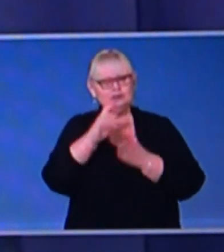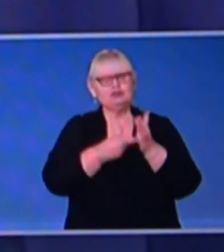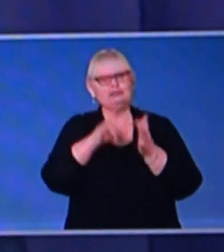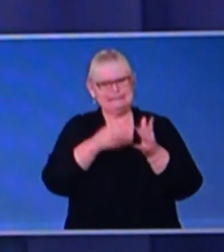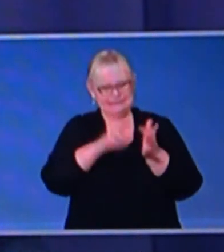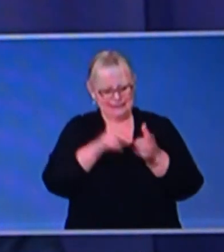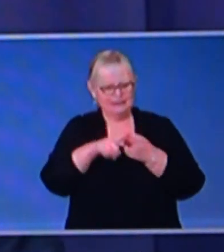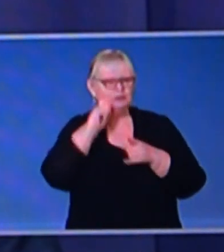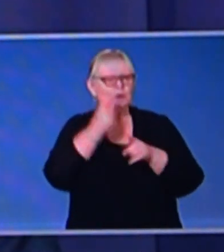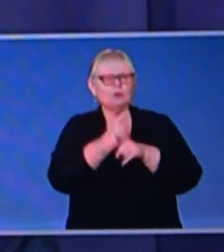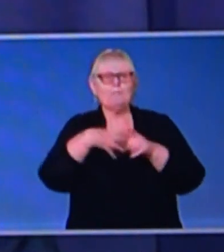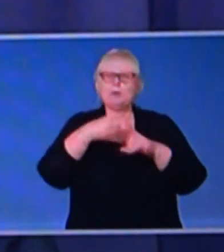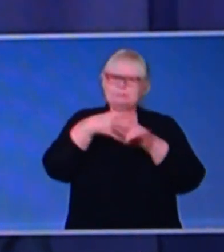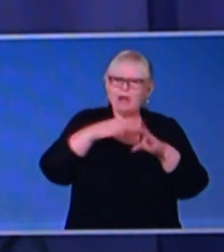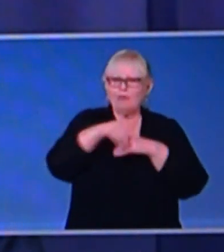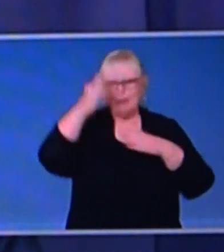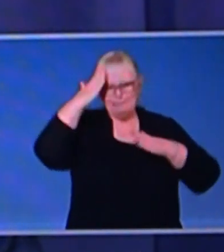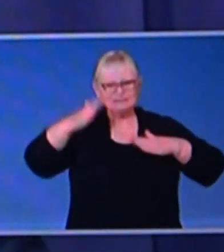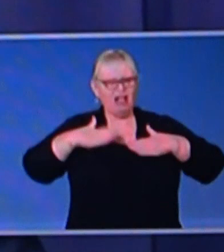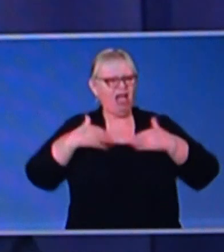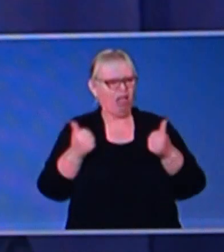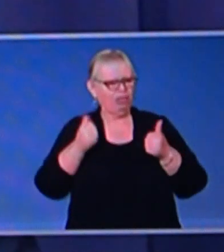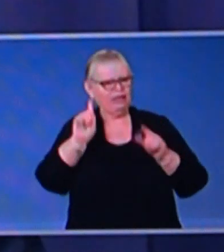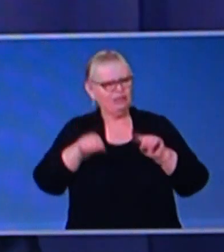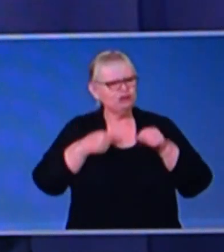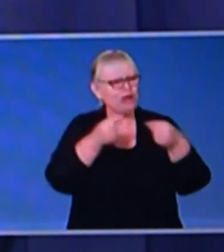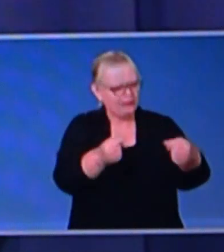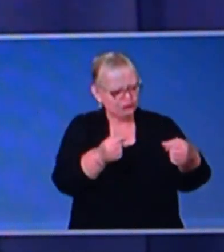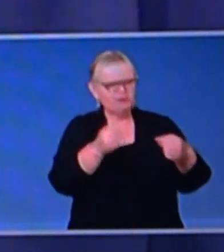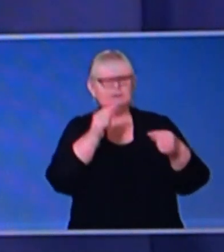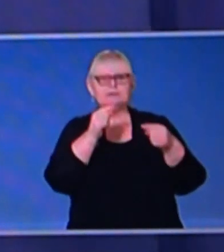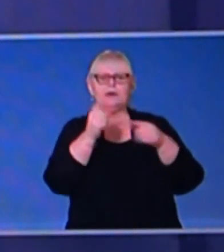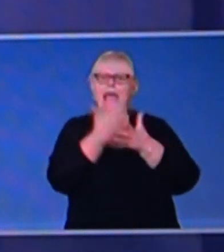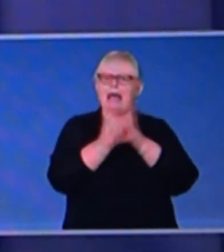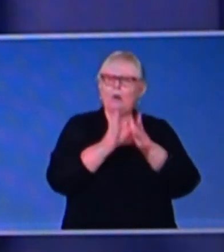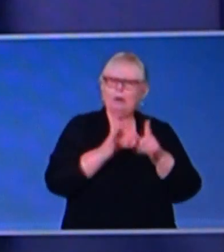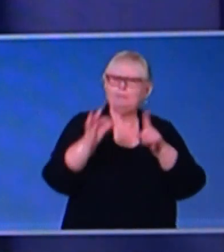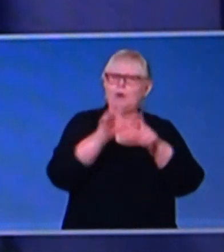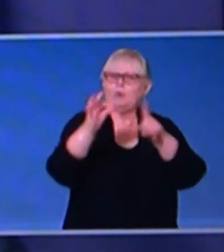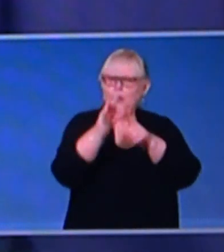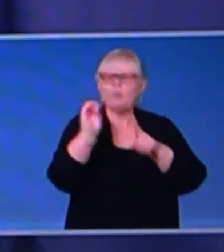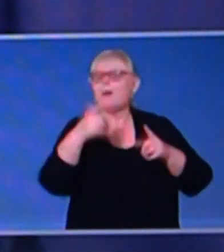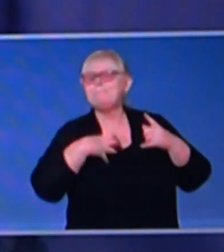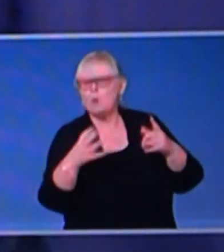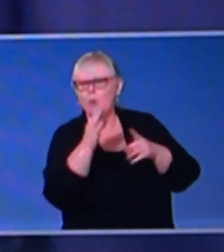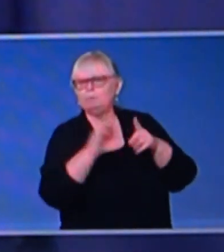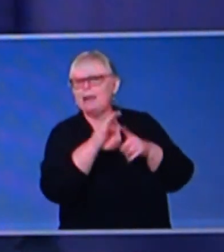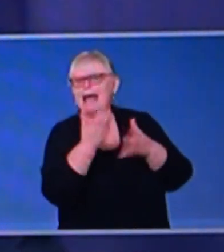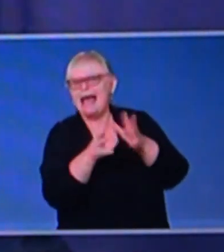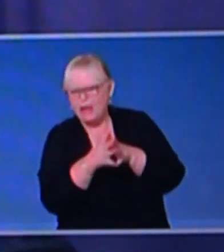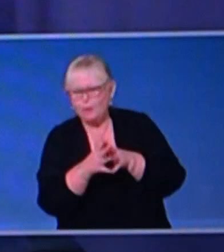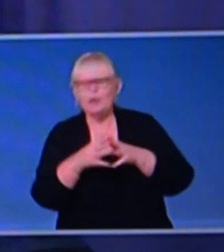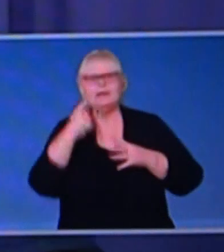specifically about the mental health challenges that we have and the progress we're making and the progress we need to make, I note that there was